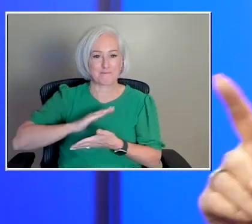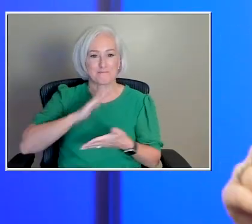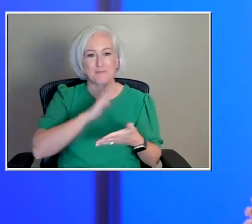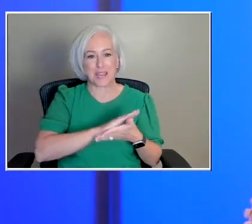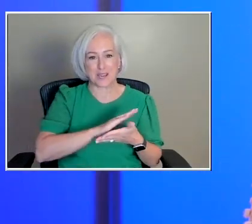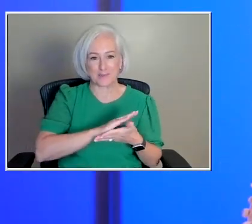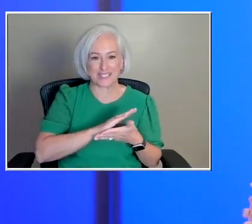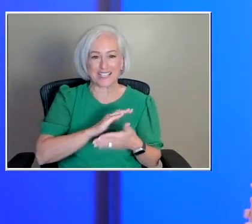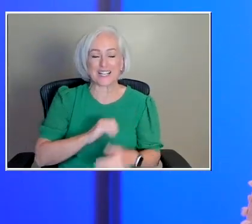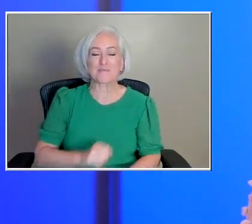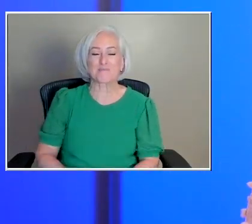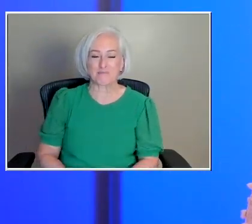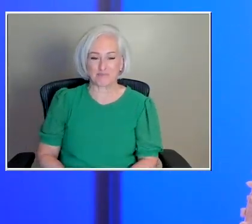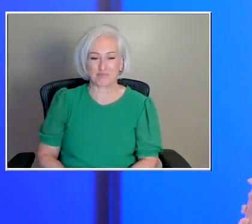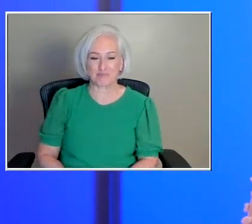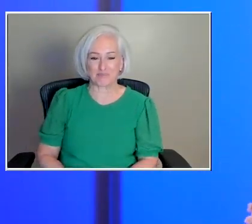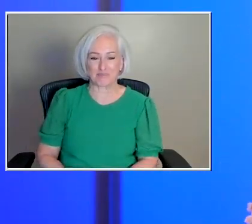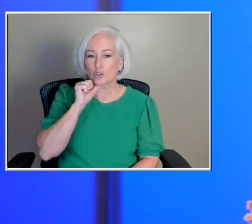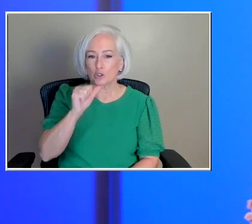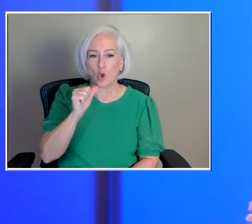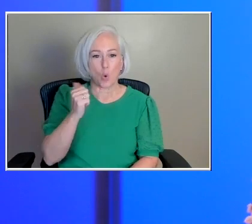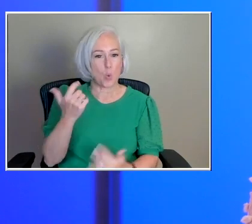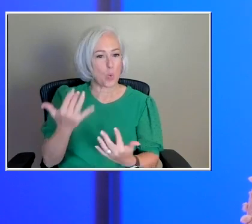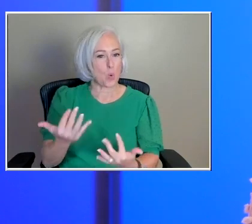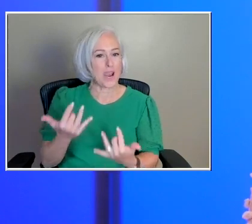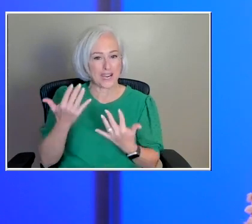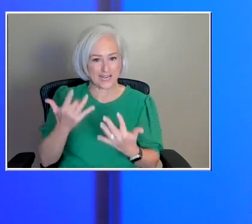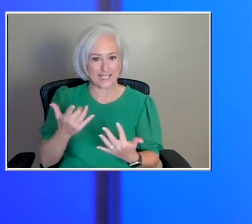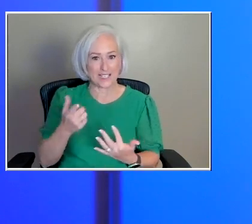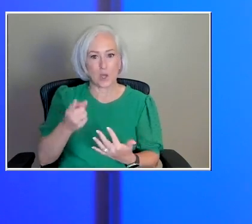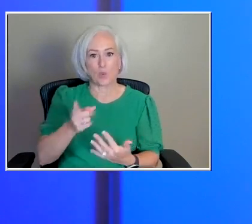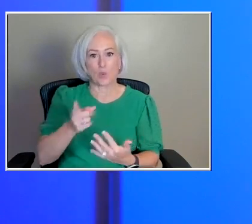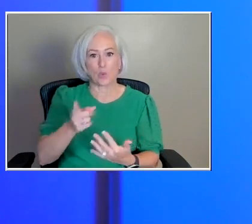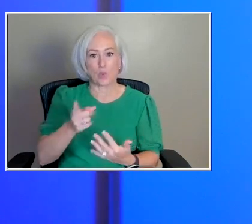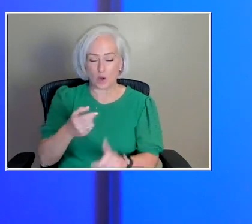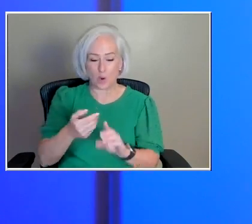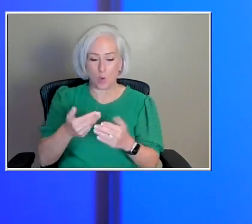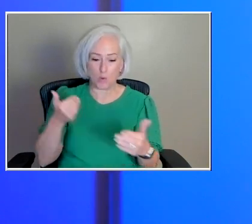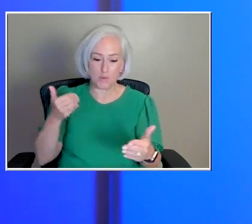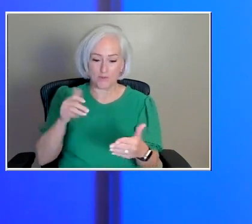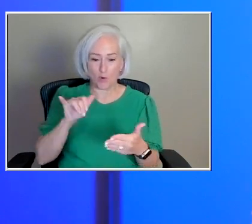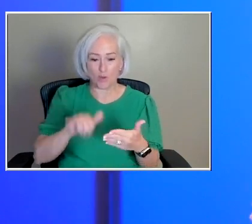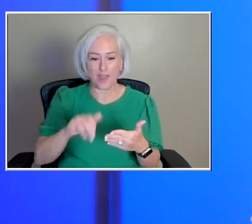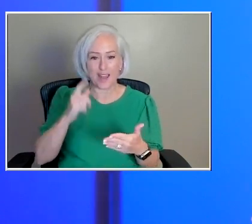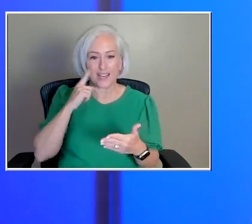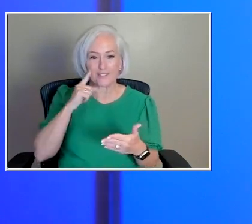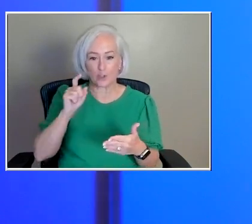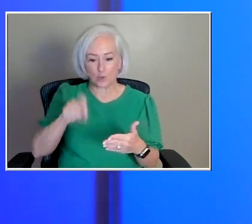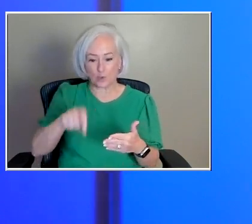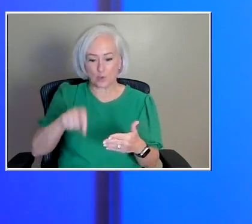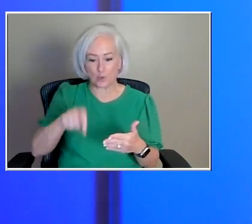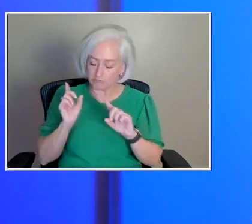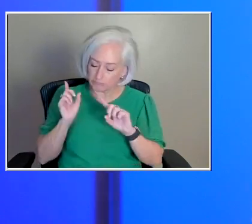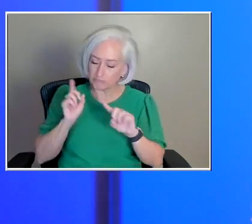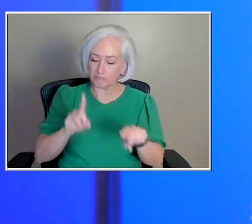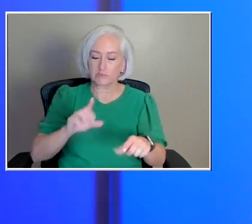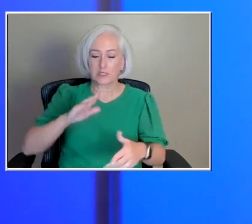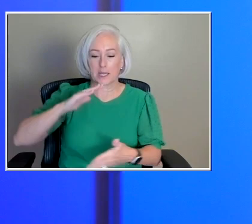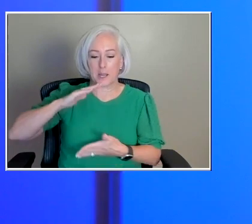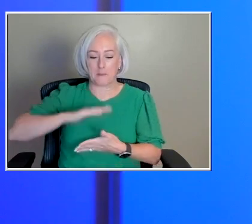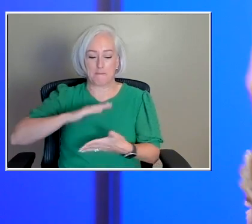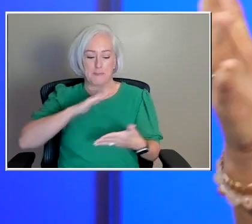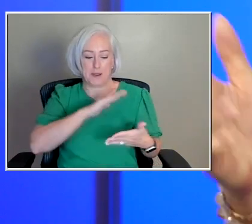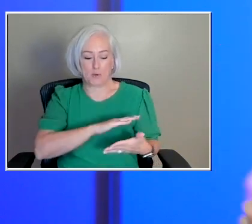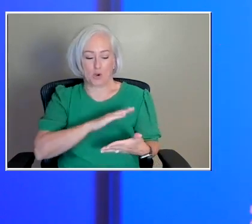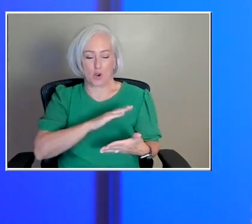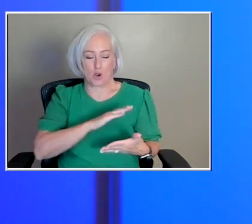mammograms. Don't wait. As soon as you turn 40 or sooner, if there's an indication, get your mammograms. I really would love that this story